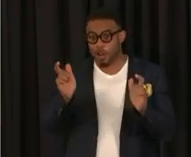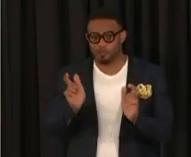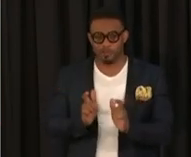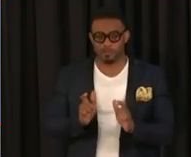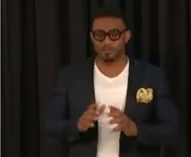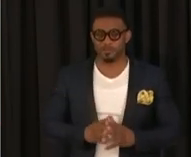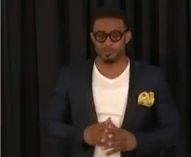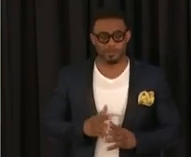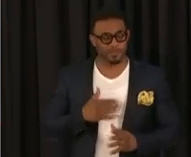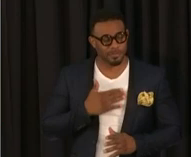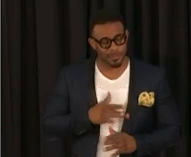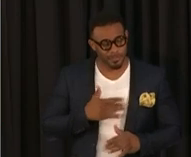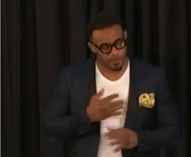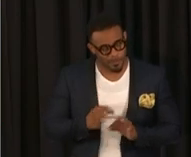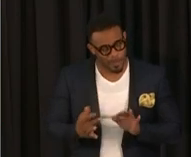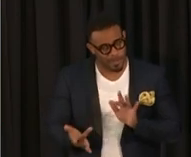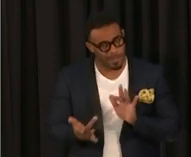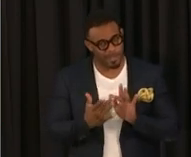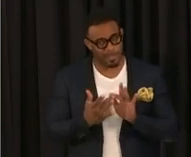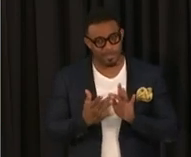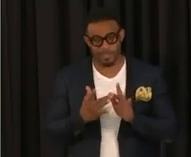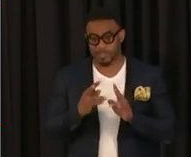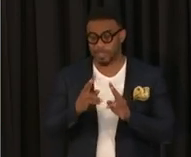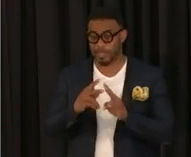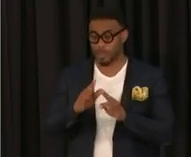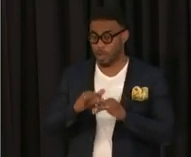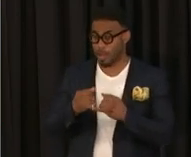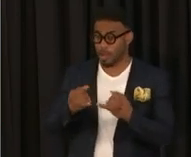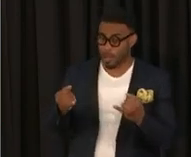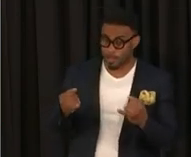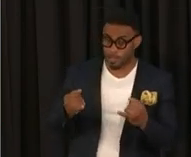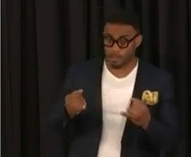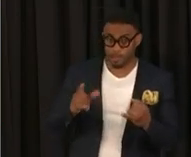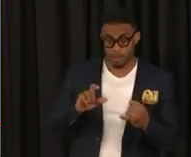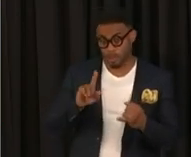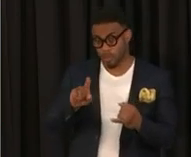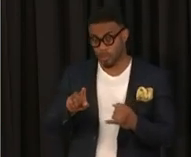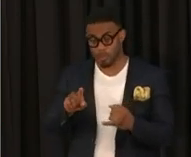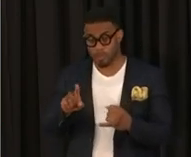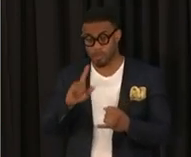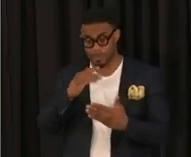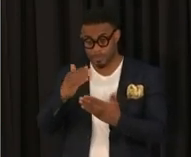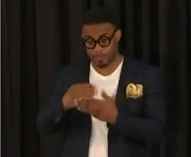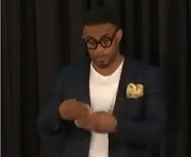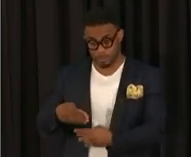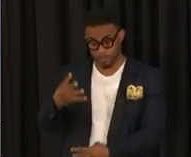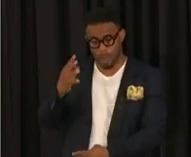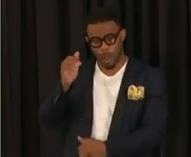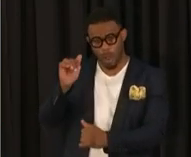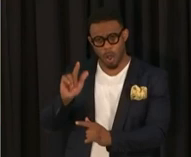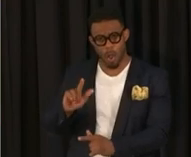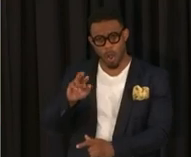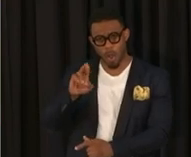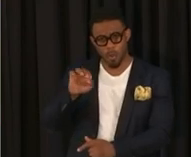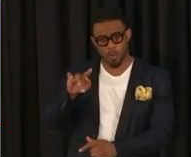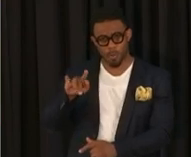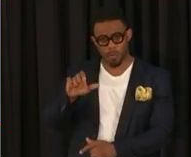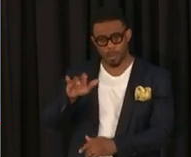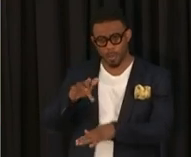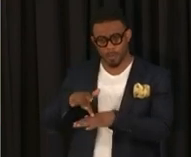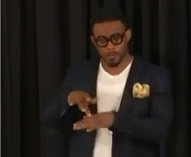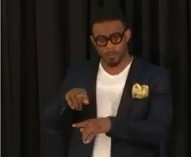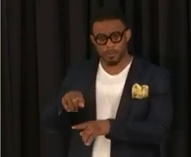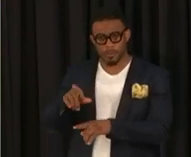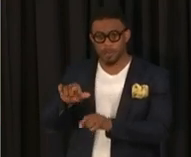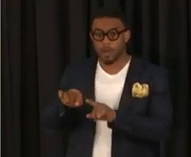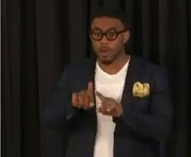large and small. Please feel free to contact us either online. You can go and there's a list of all of our rebates that are